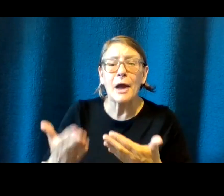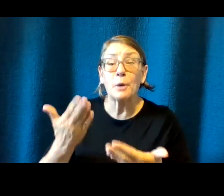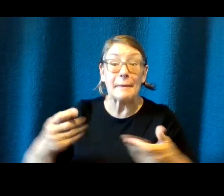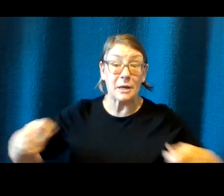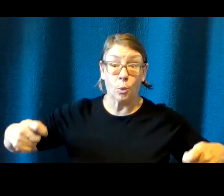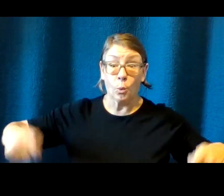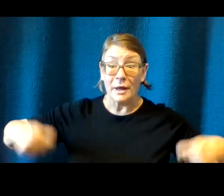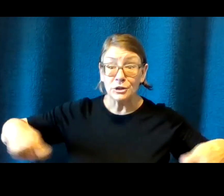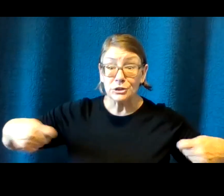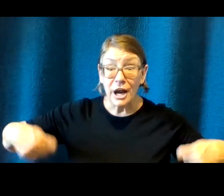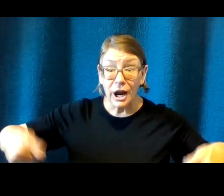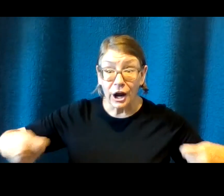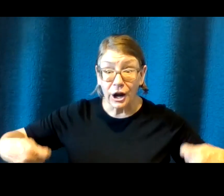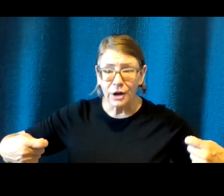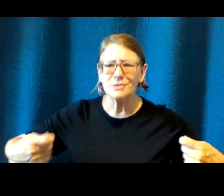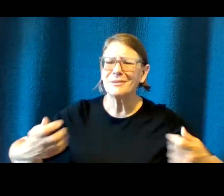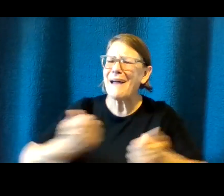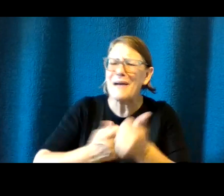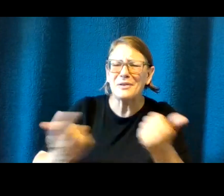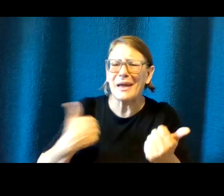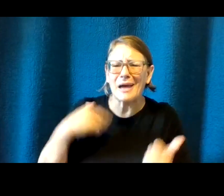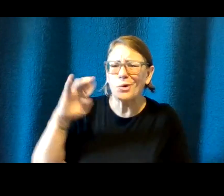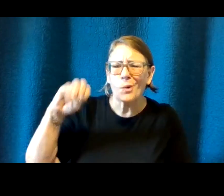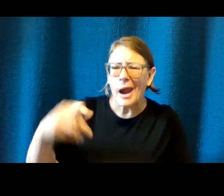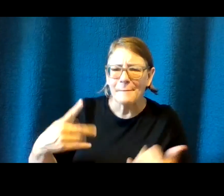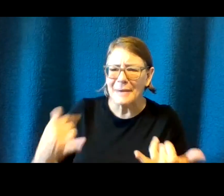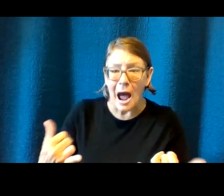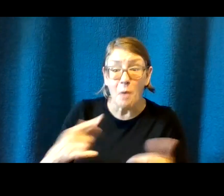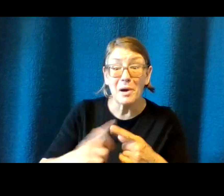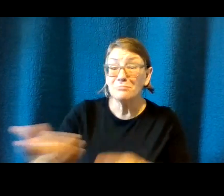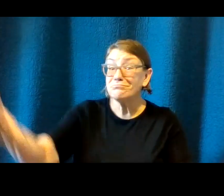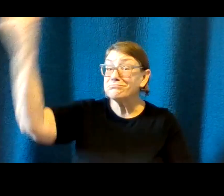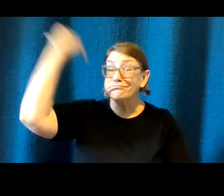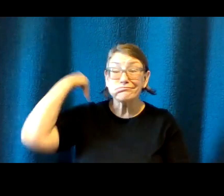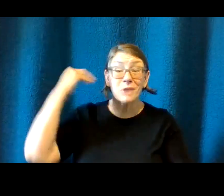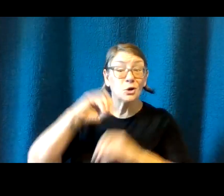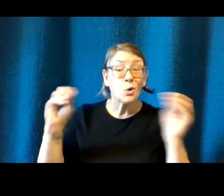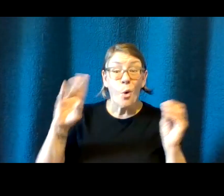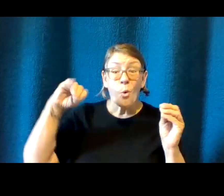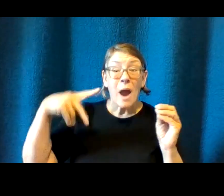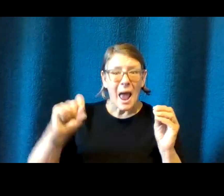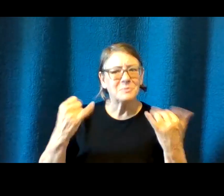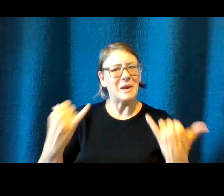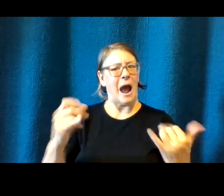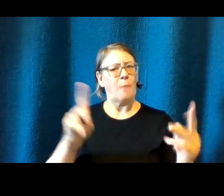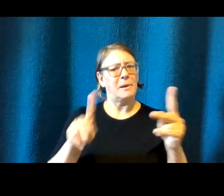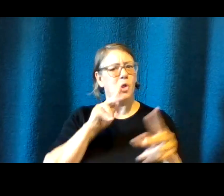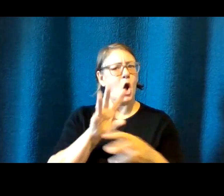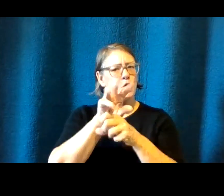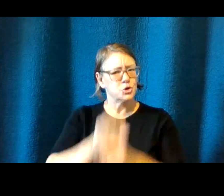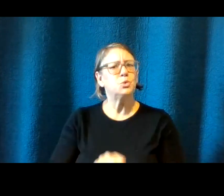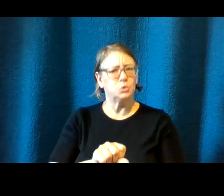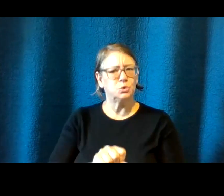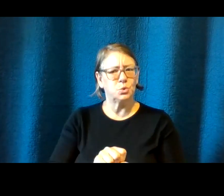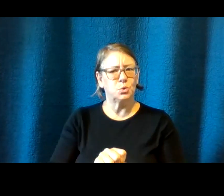wheelchairs, now everything has wheelchair accessibility. You know, years ago, buildings didn't, but now that's something people, it's now